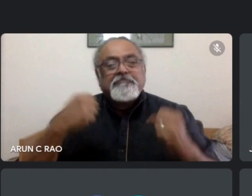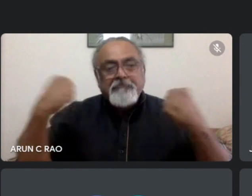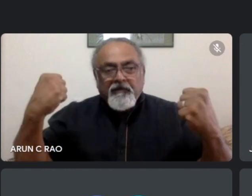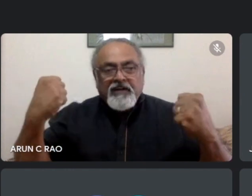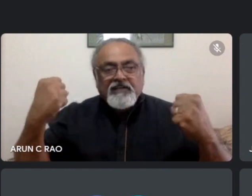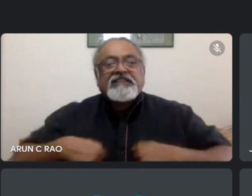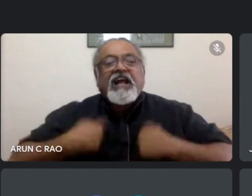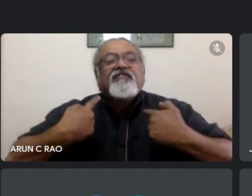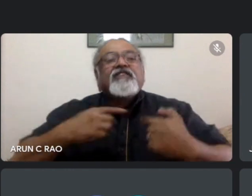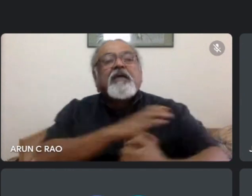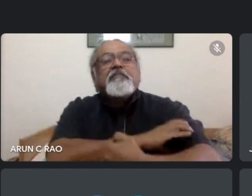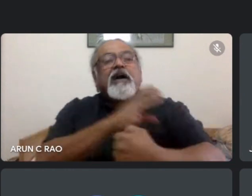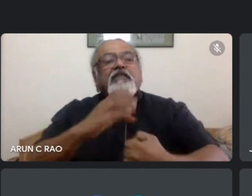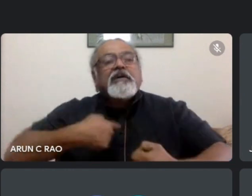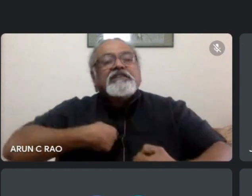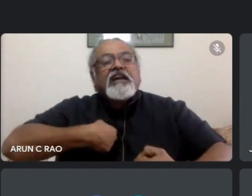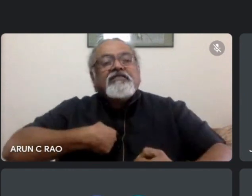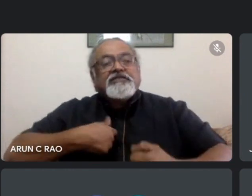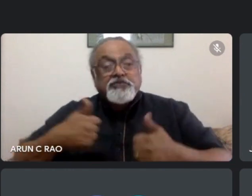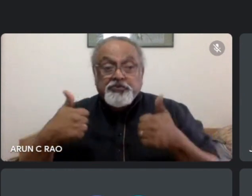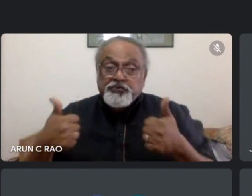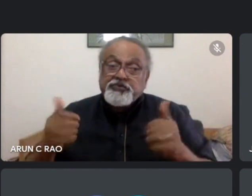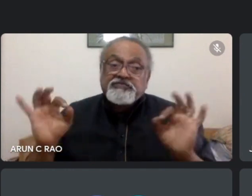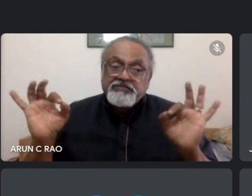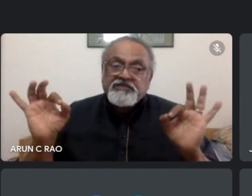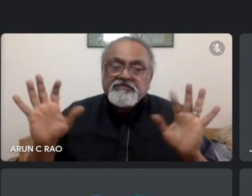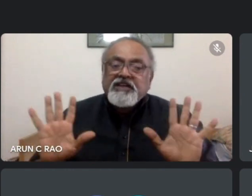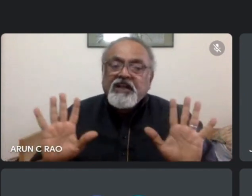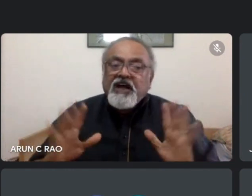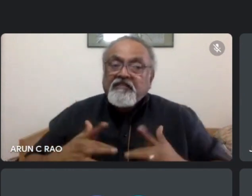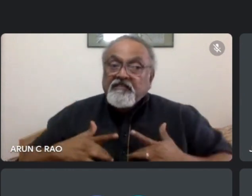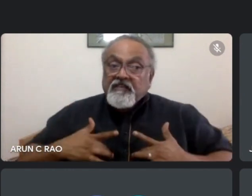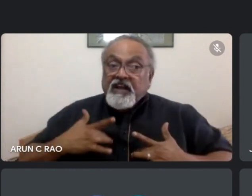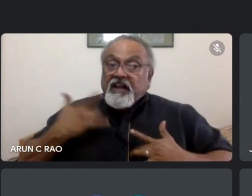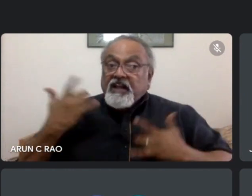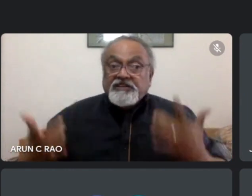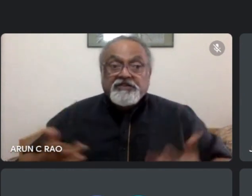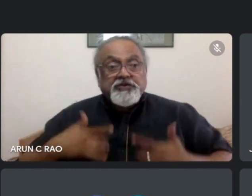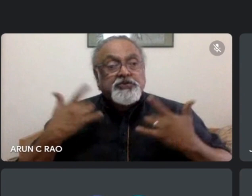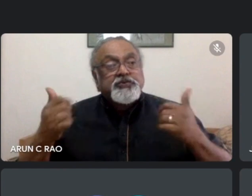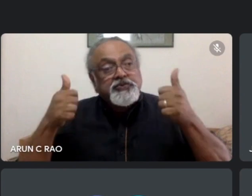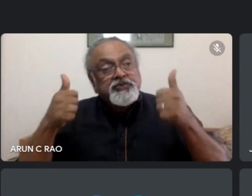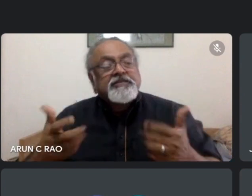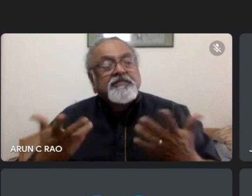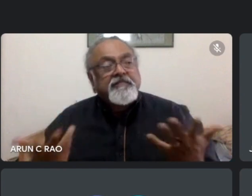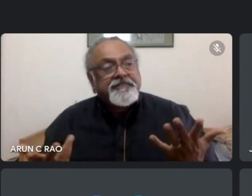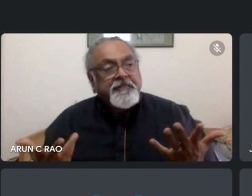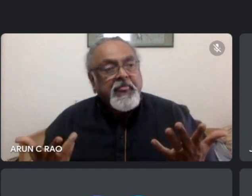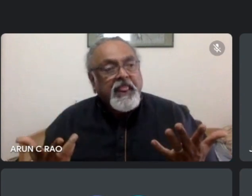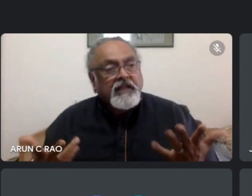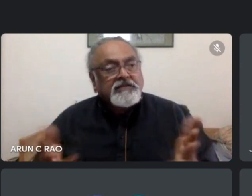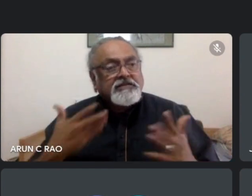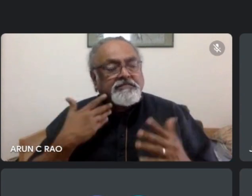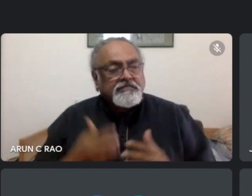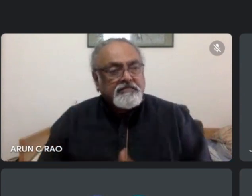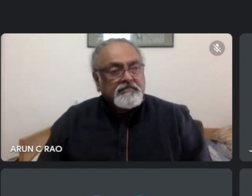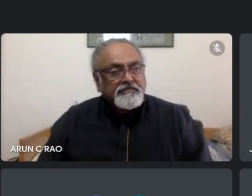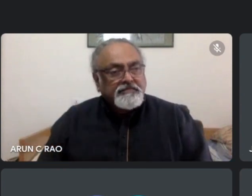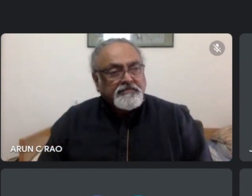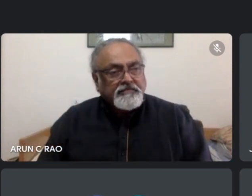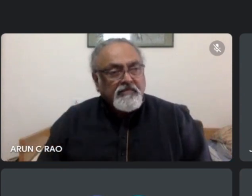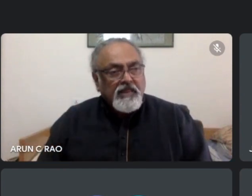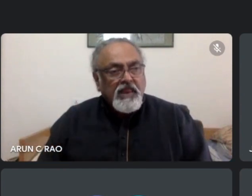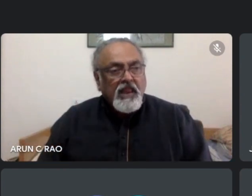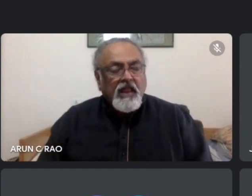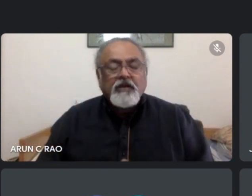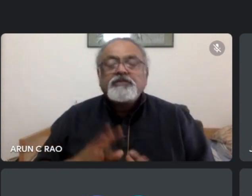myself, right? So yeah, that and so as a result, after my